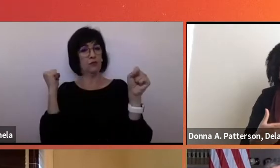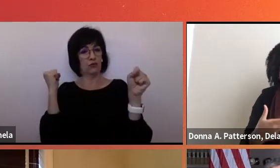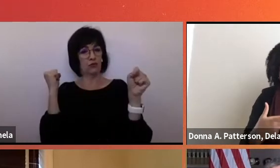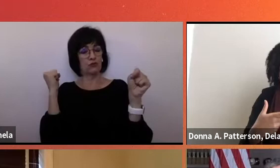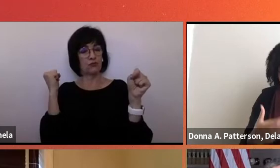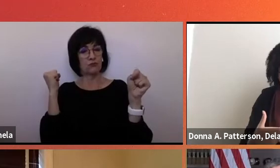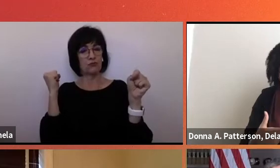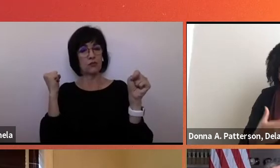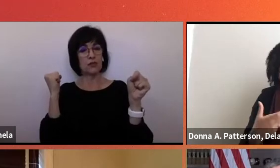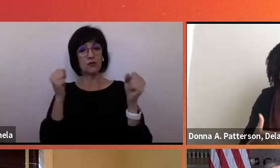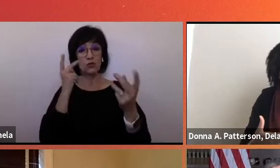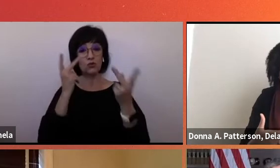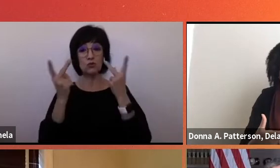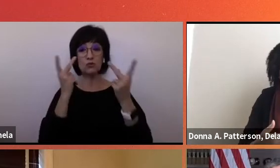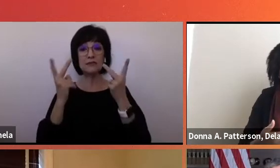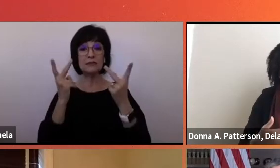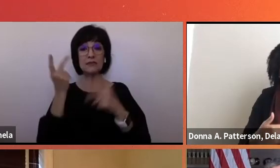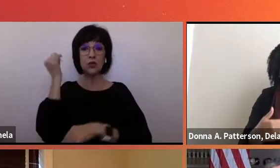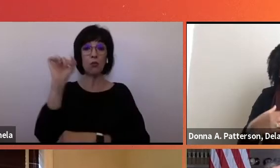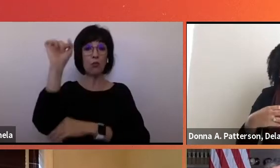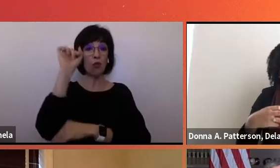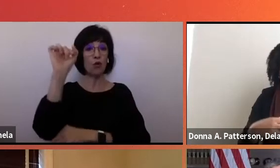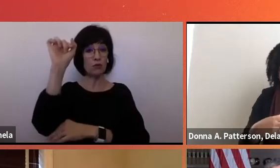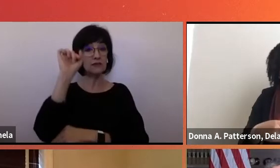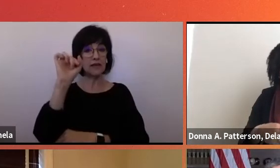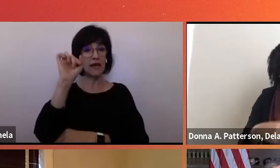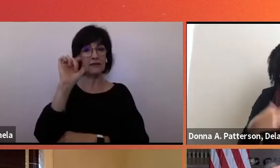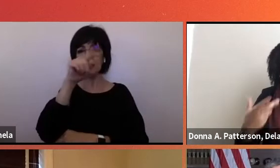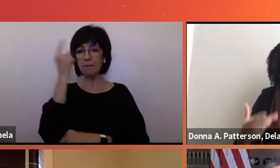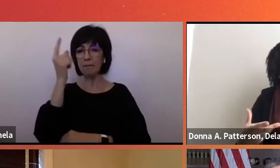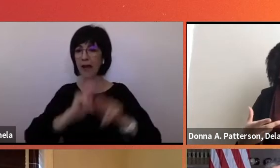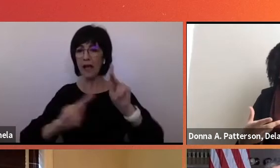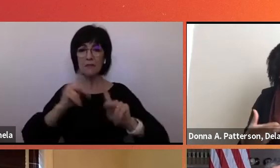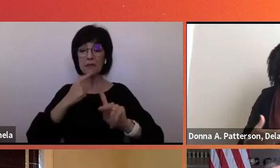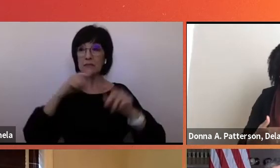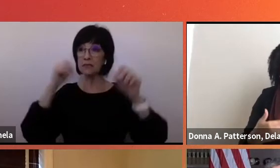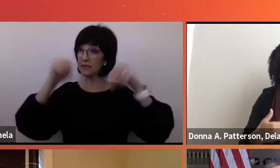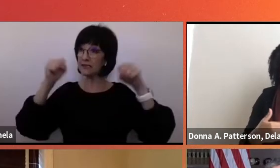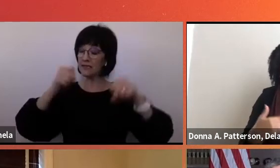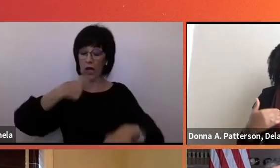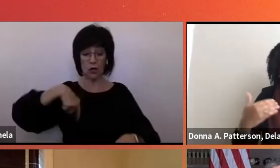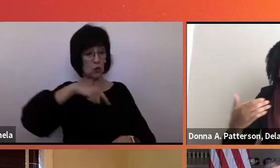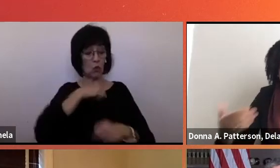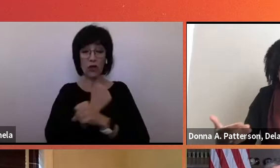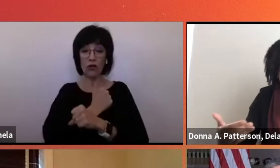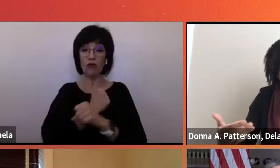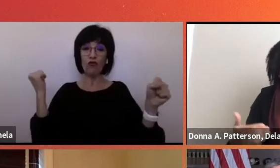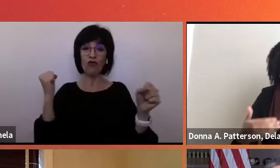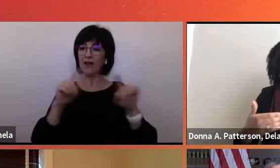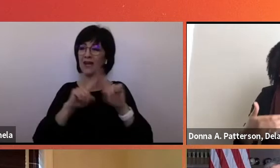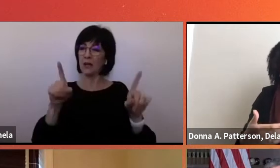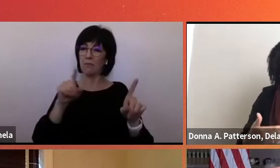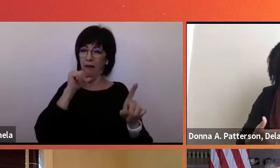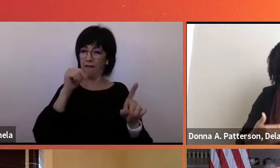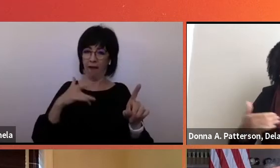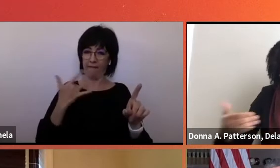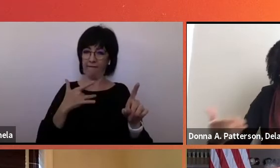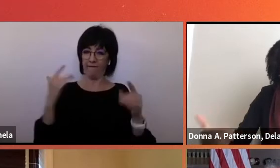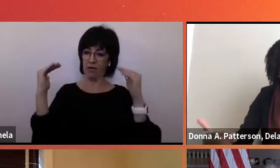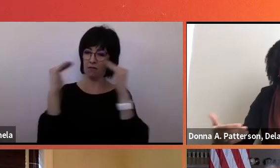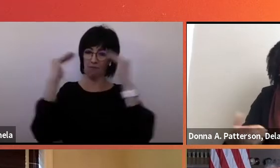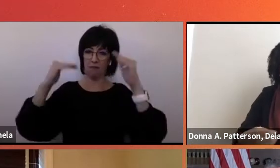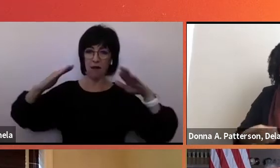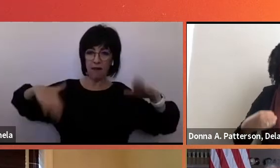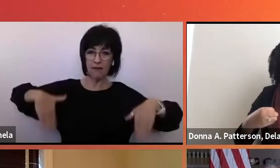protests, Black folks are saying, you know, yes, we're free, but we don't have all of our freedoms. You know, what does this mean? Can we